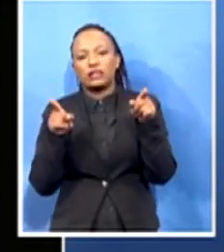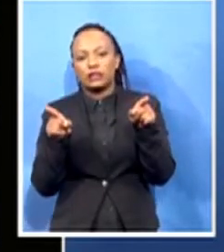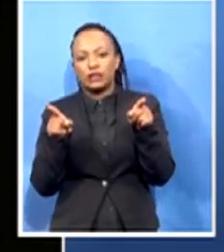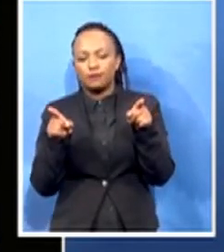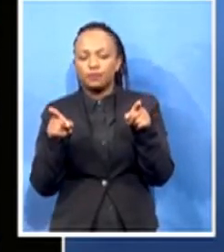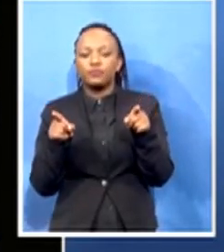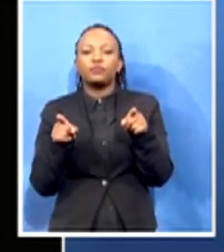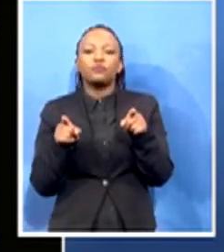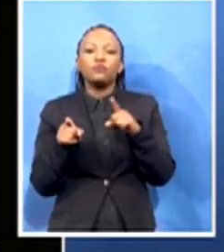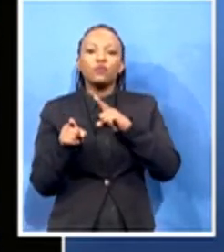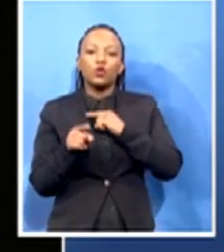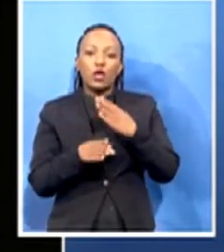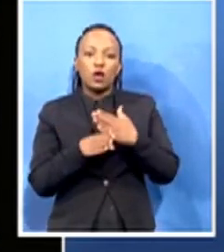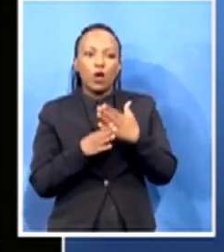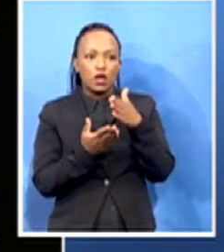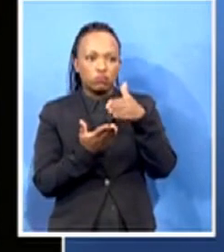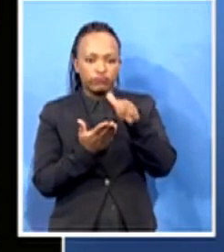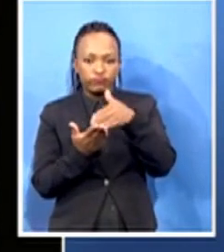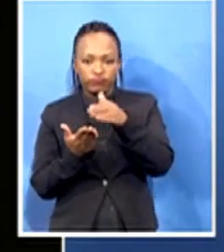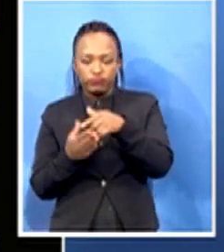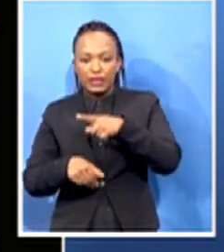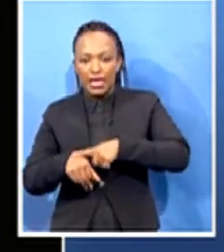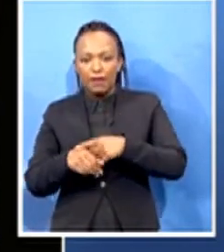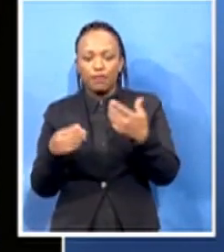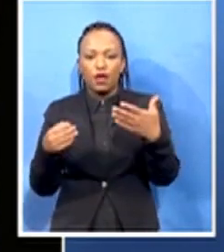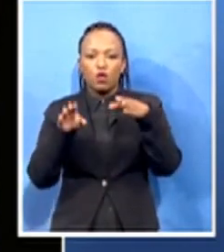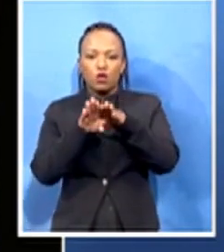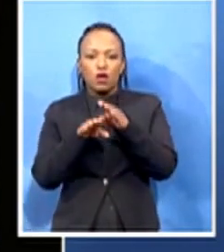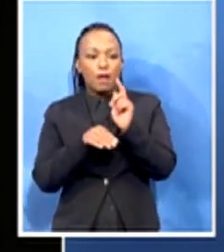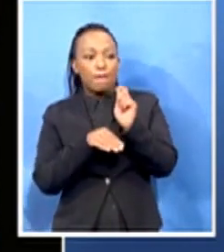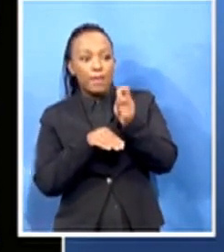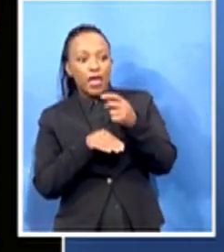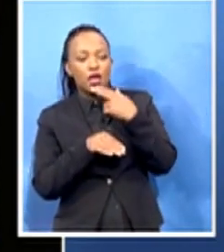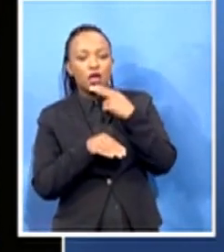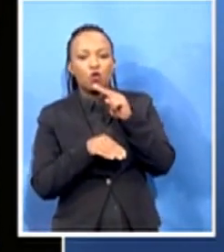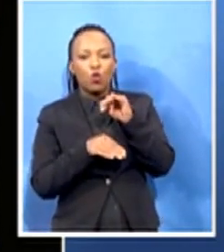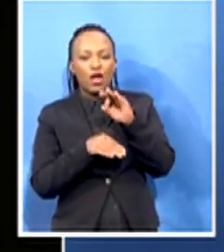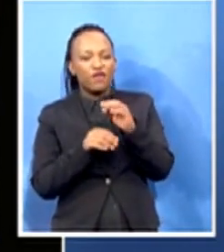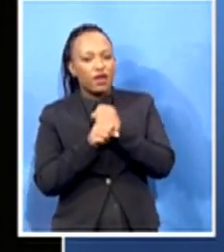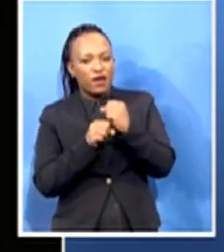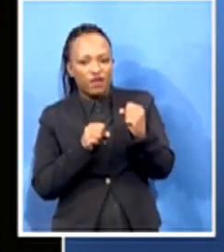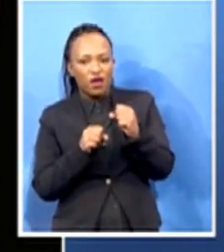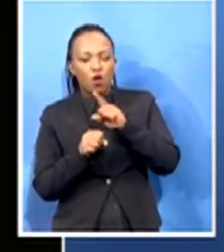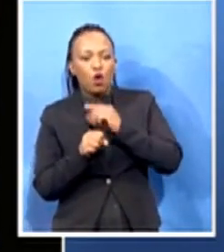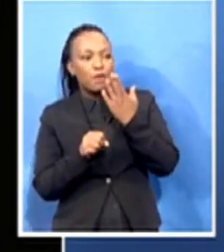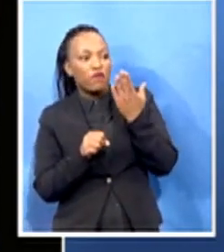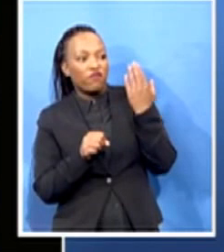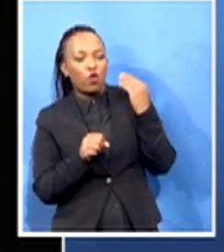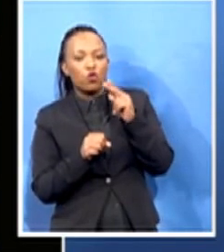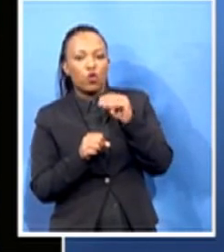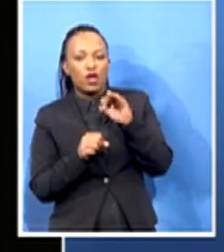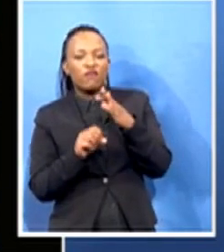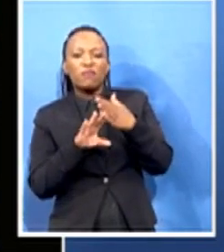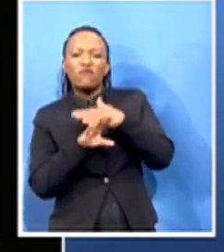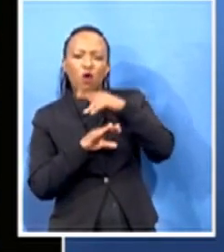lockdown, they were never paid their UIF. In the olden days, UIF, we used to call it blue card. Now, when they retrench you,